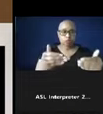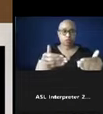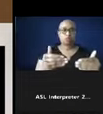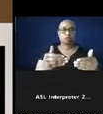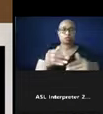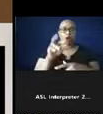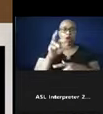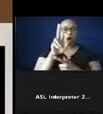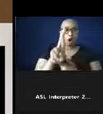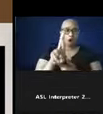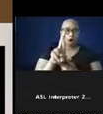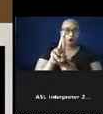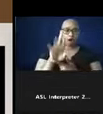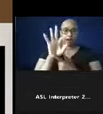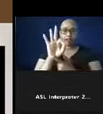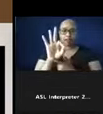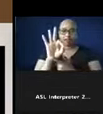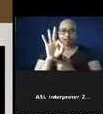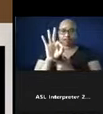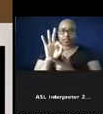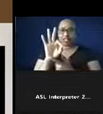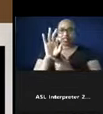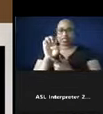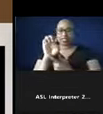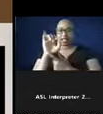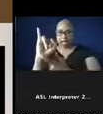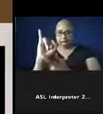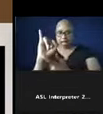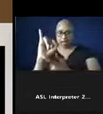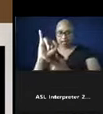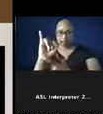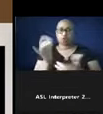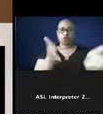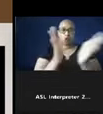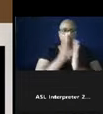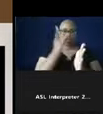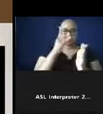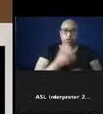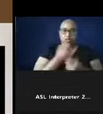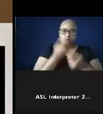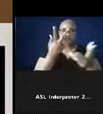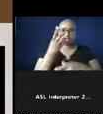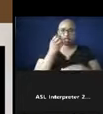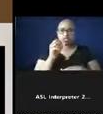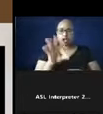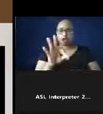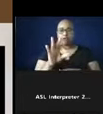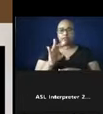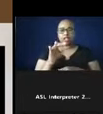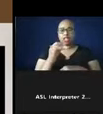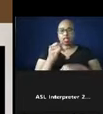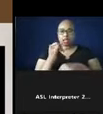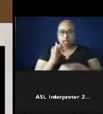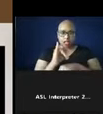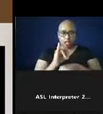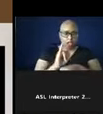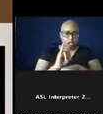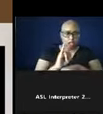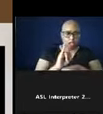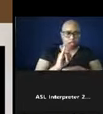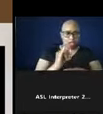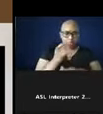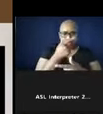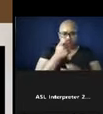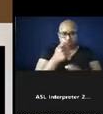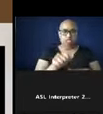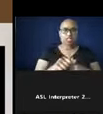for Expression of Interest. And I was having a hallway conversation with one of my colleagues at the park one day, and